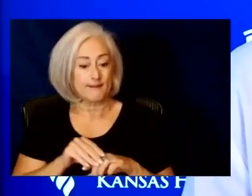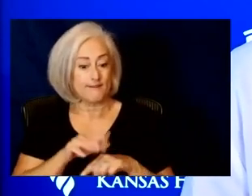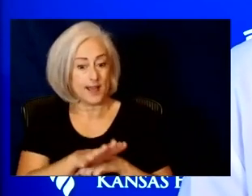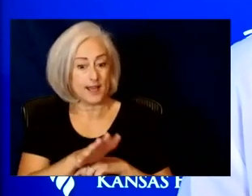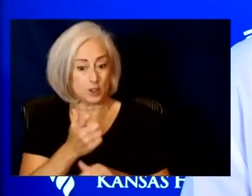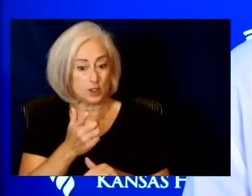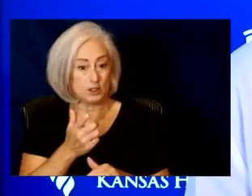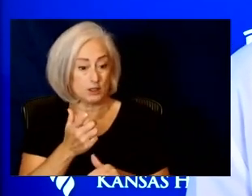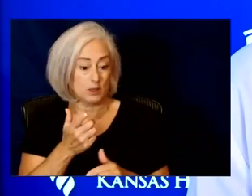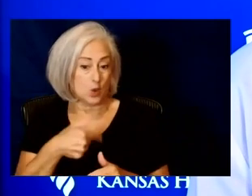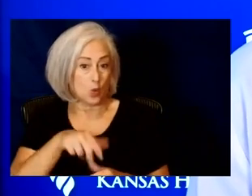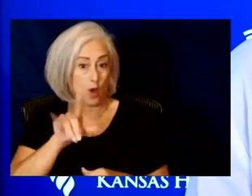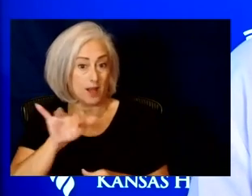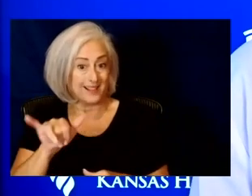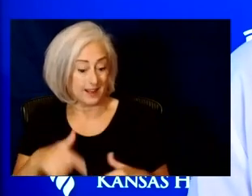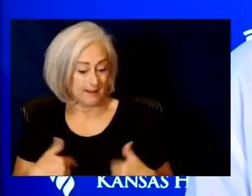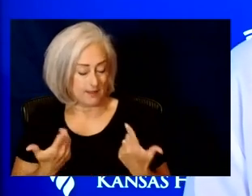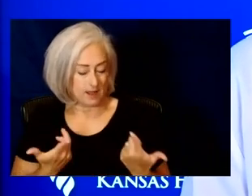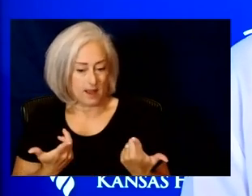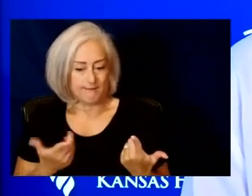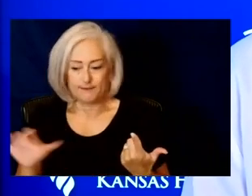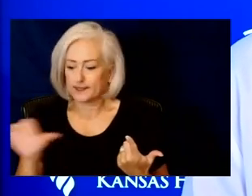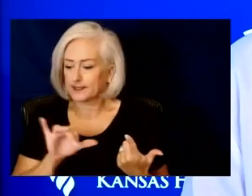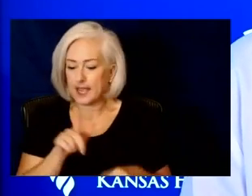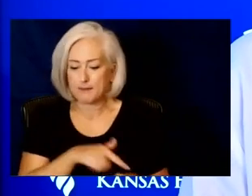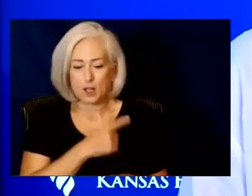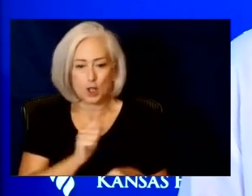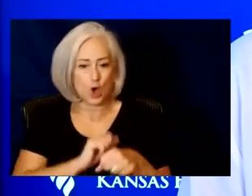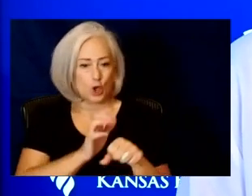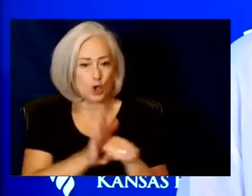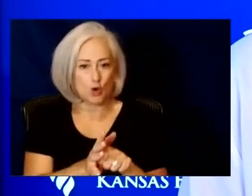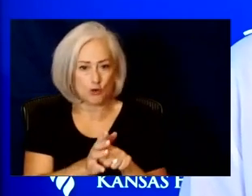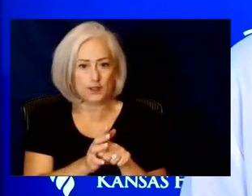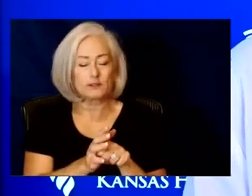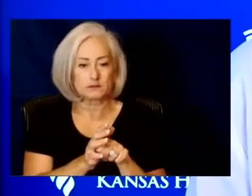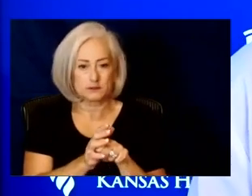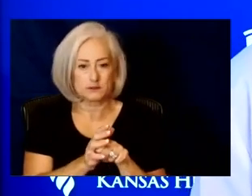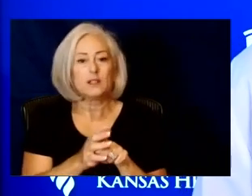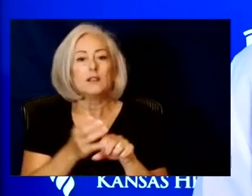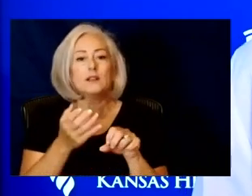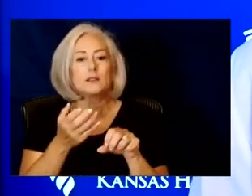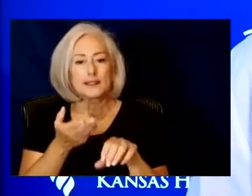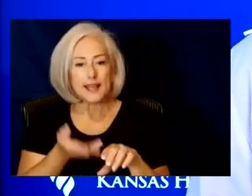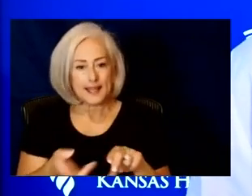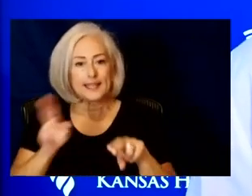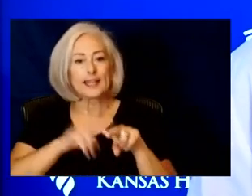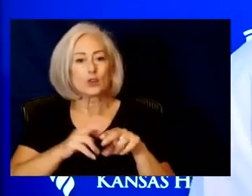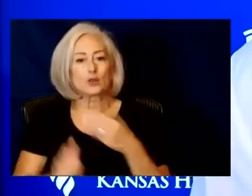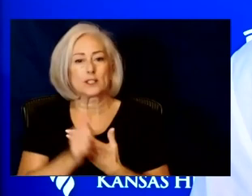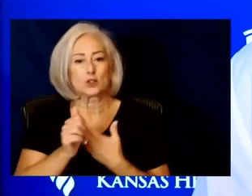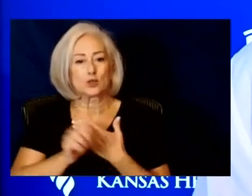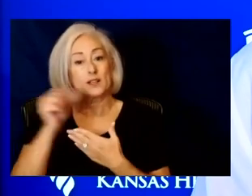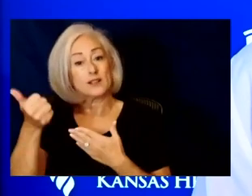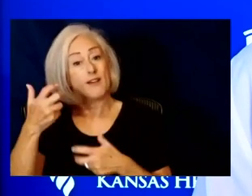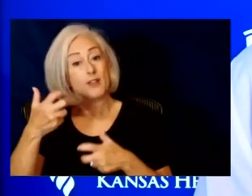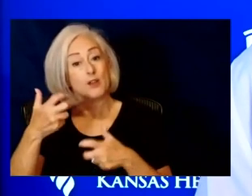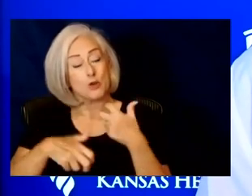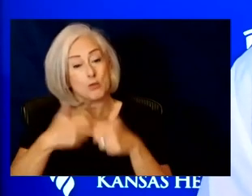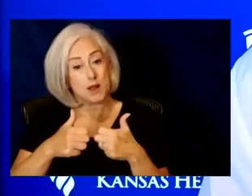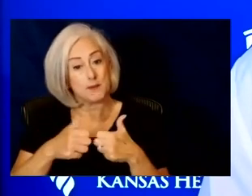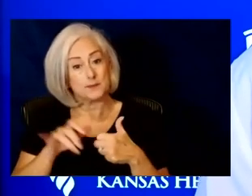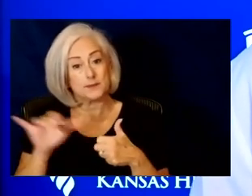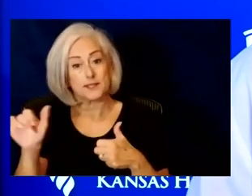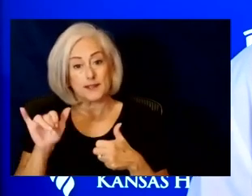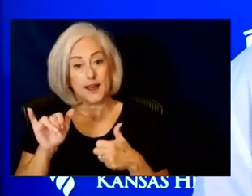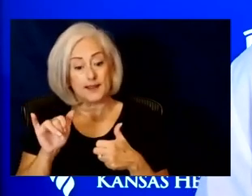long COVID and things of that nature, but also increasing your risk of other problems as well. We know that it can increase your risk of